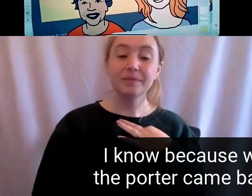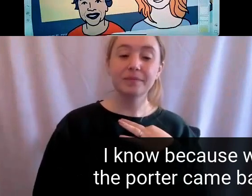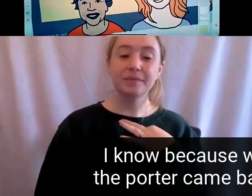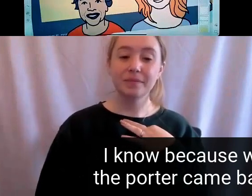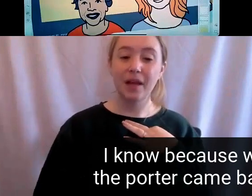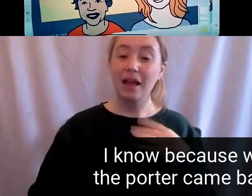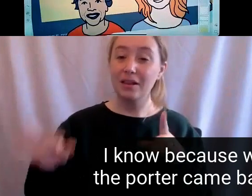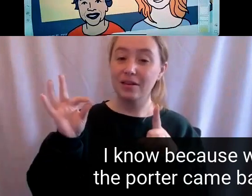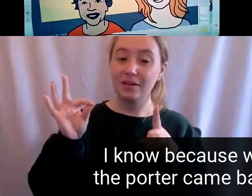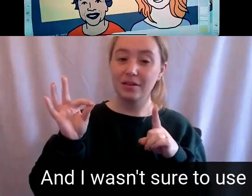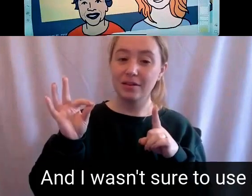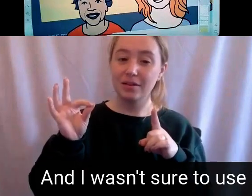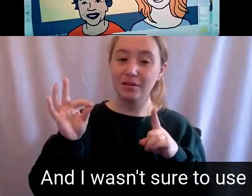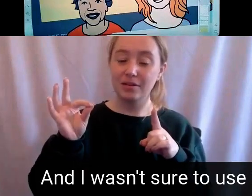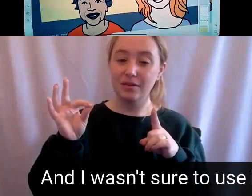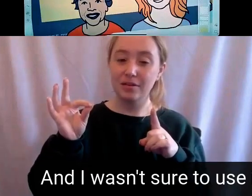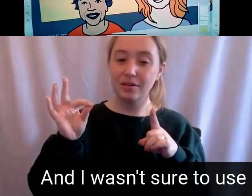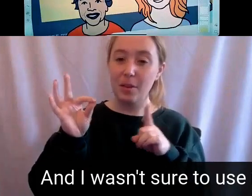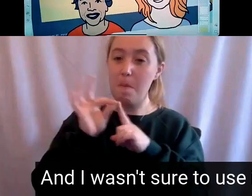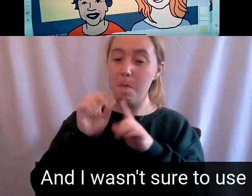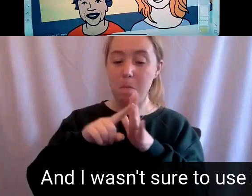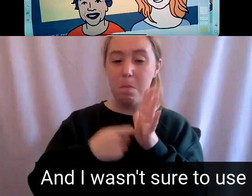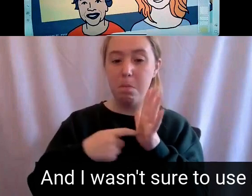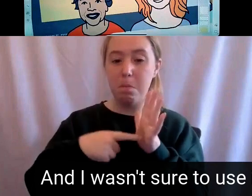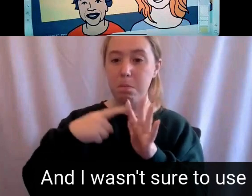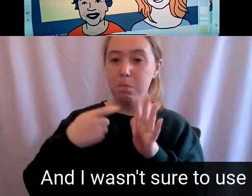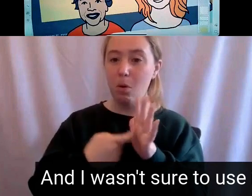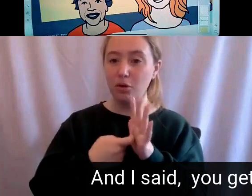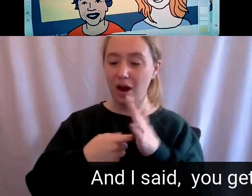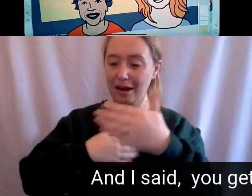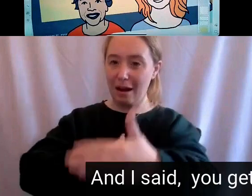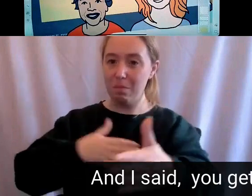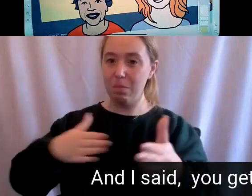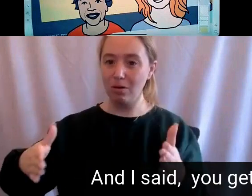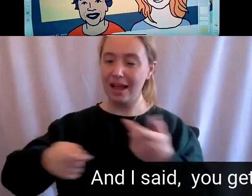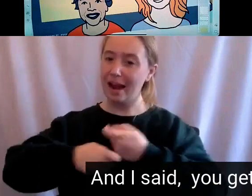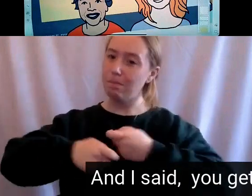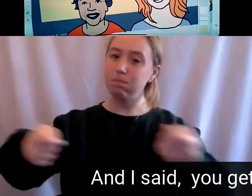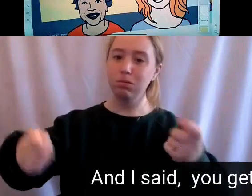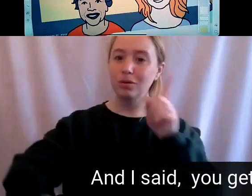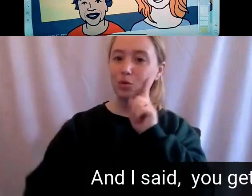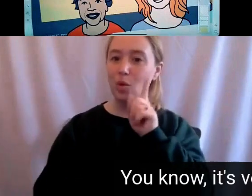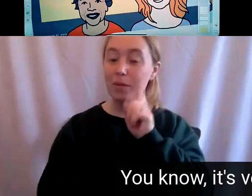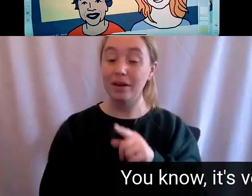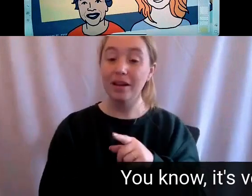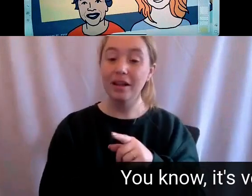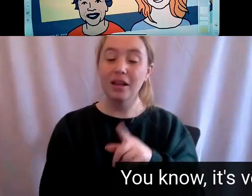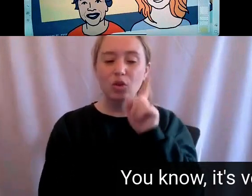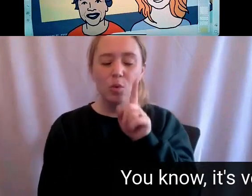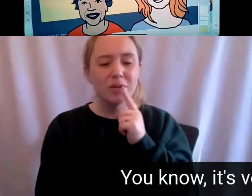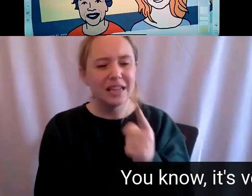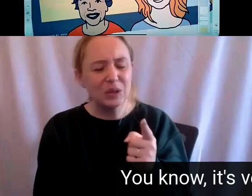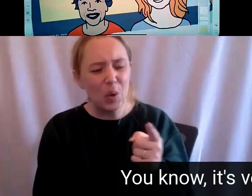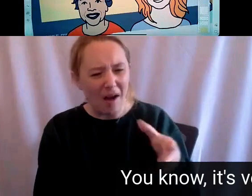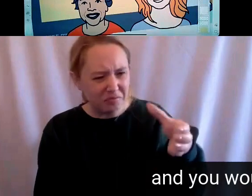big box full. And I wasn't sure to use it till I checked with you. And I said, you get that rubbed up there. You know, it's very,